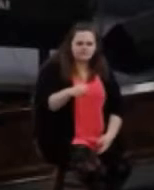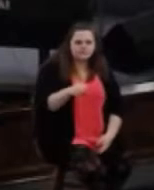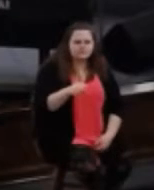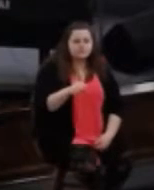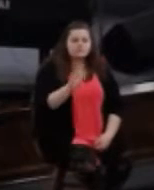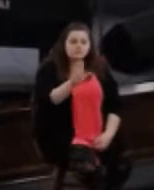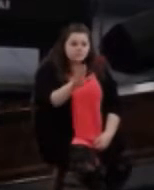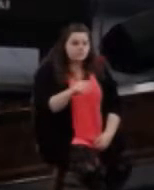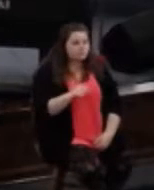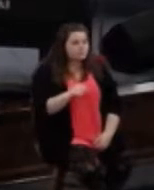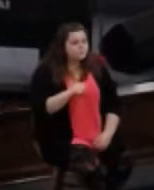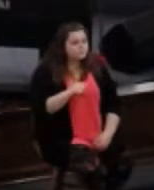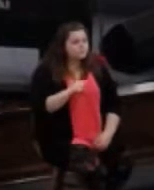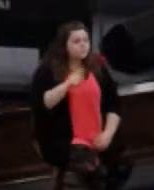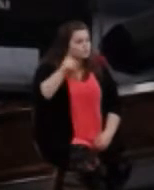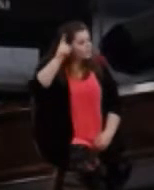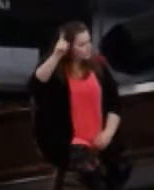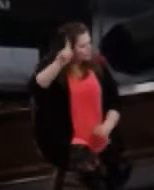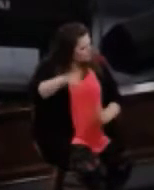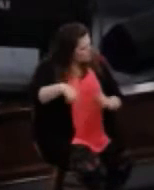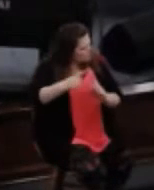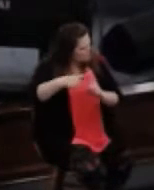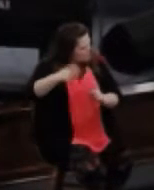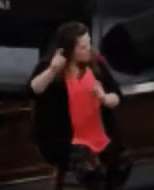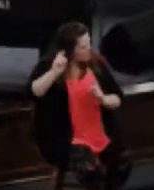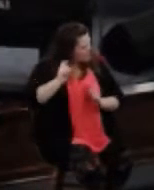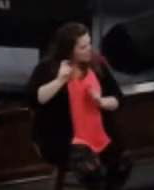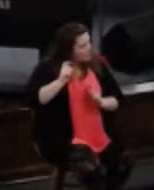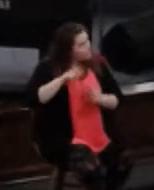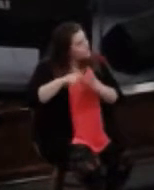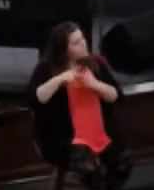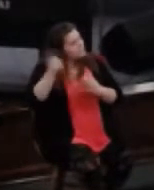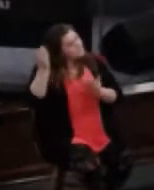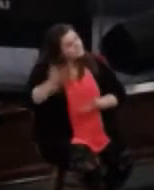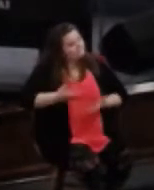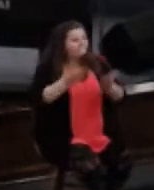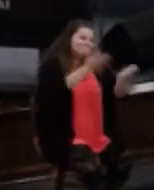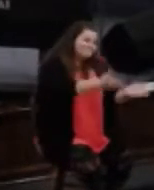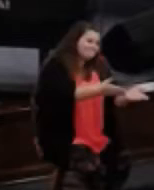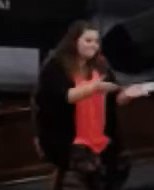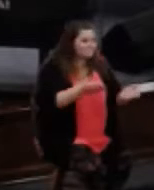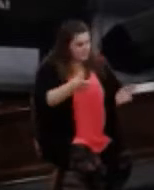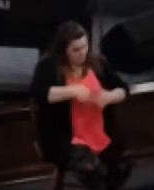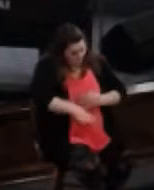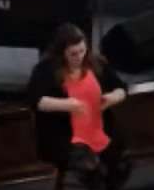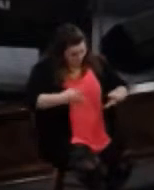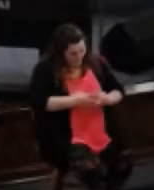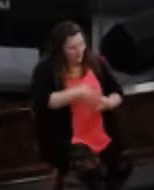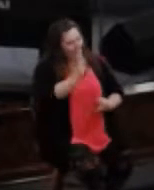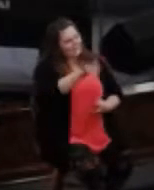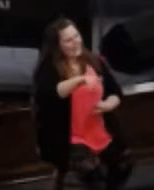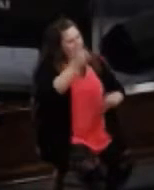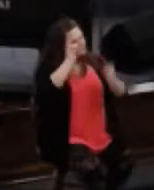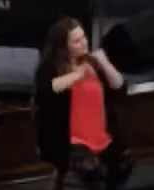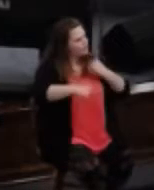But when did Jesus give us eternal life? I mean, did he bring us eternal life when he was born in the manger?